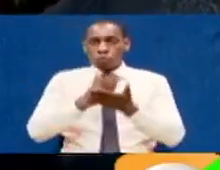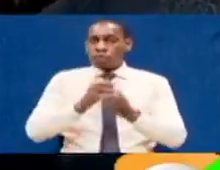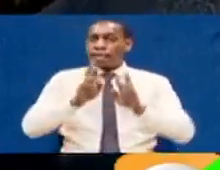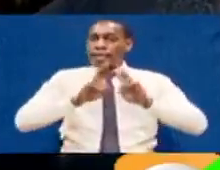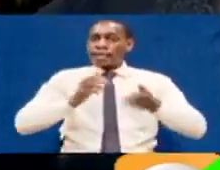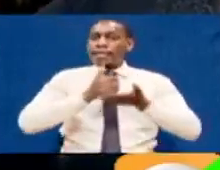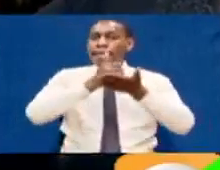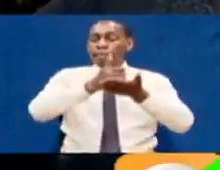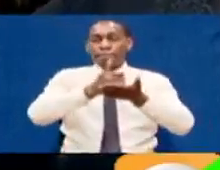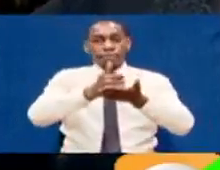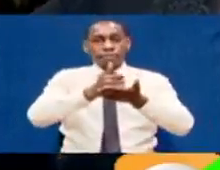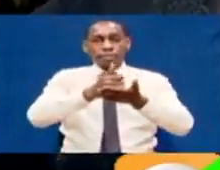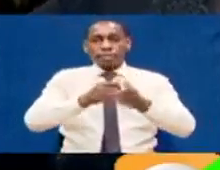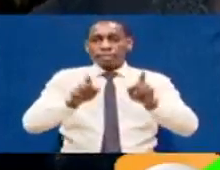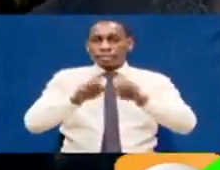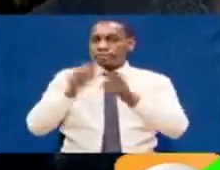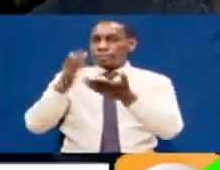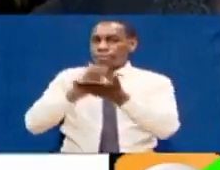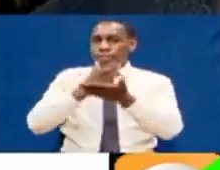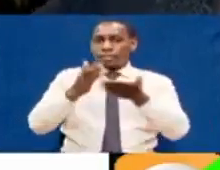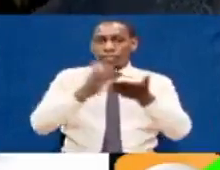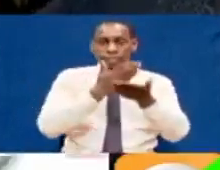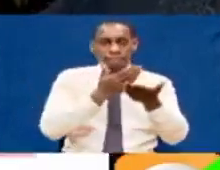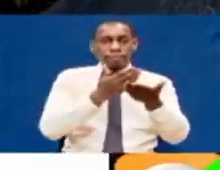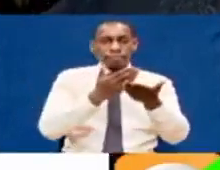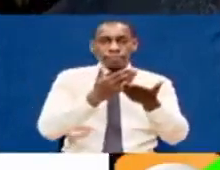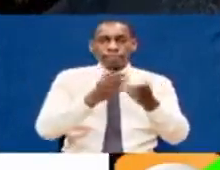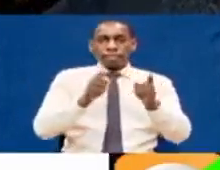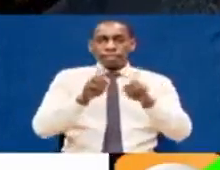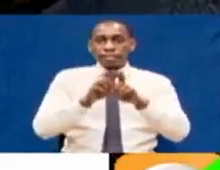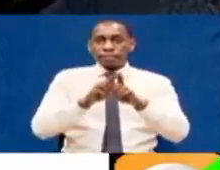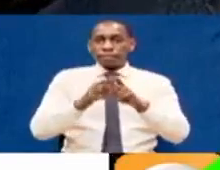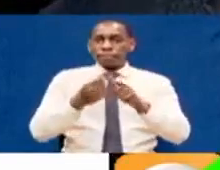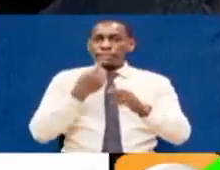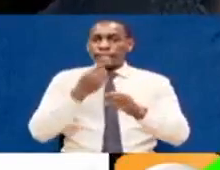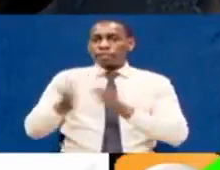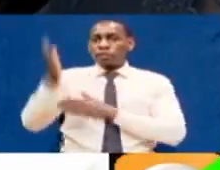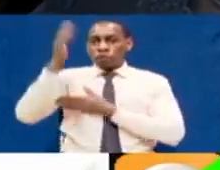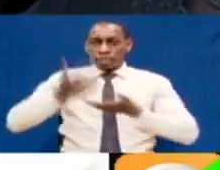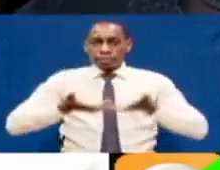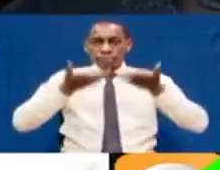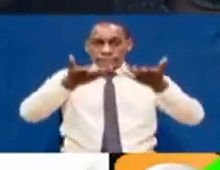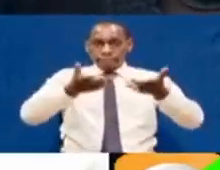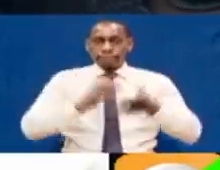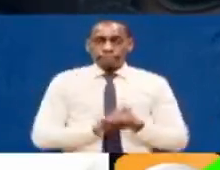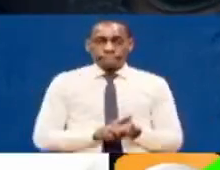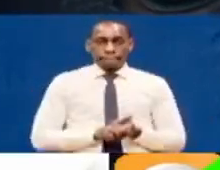are. You would share the last cent and say God will provide.